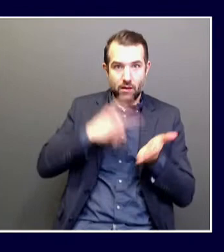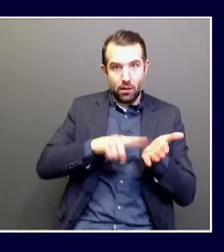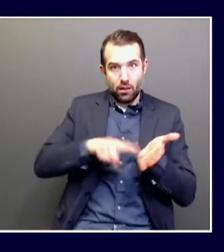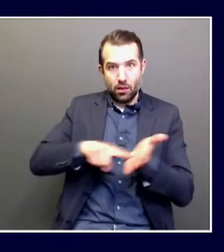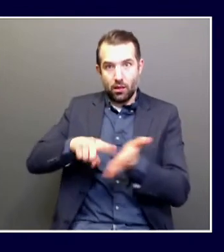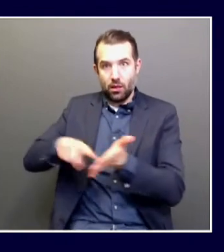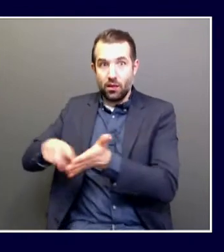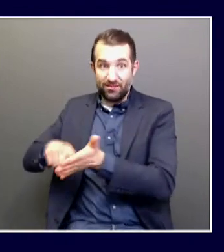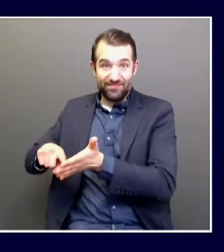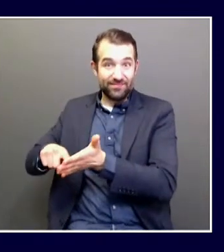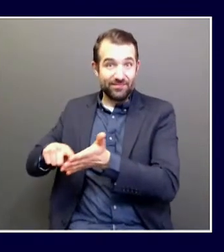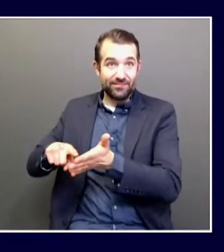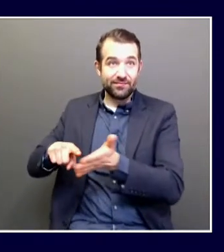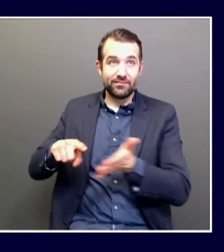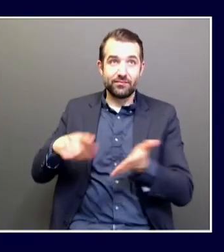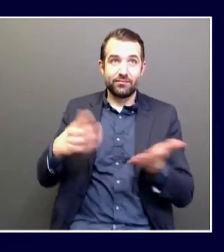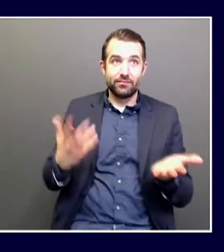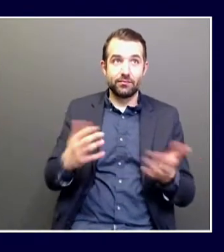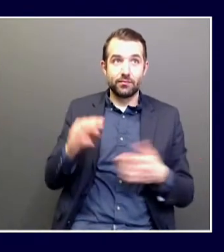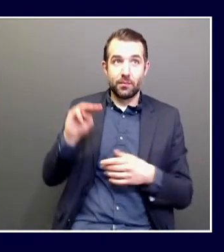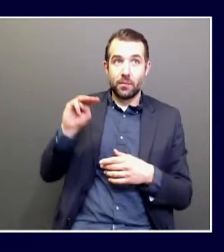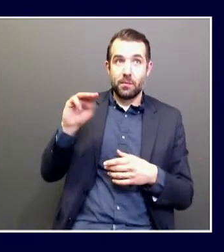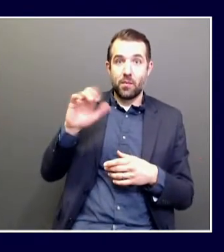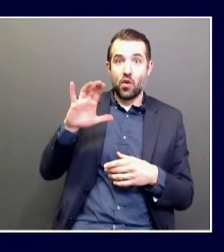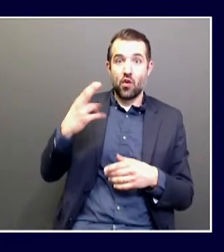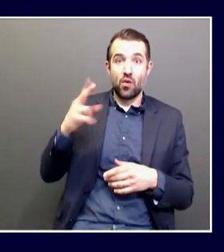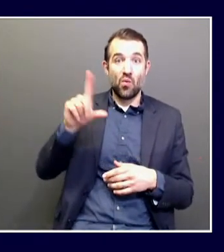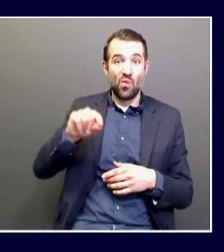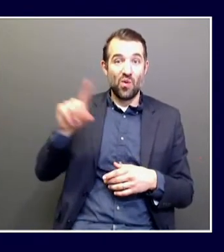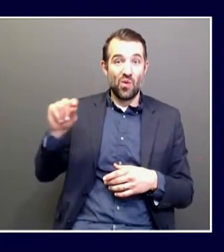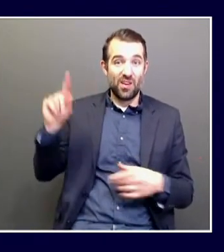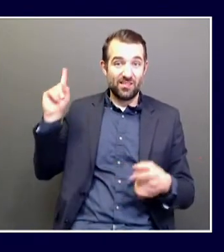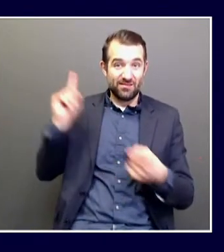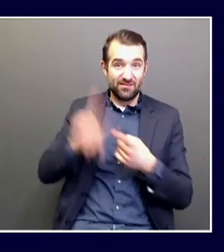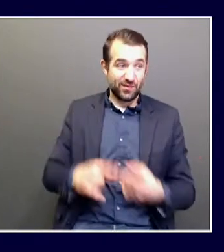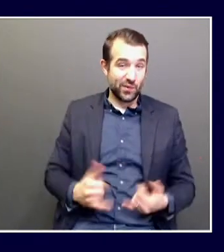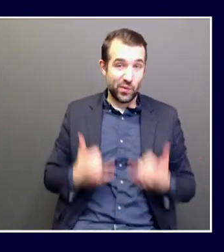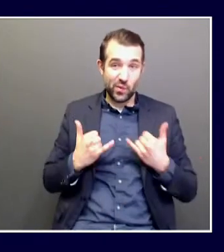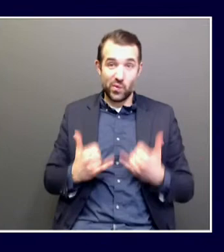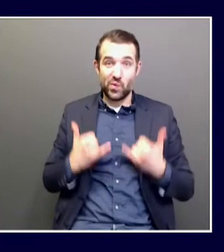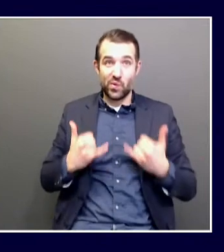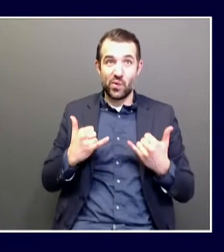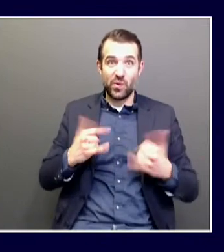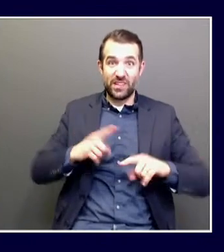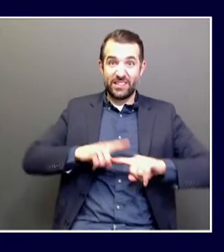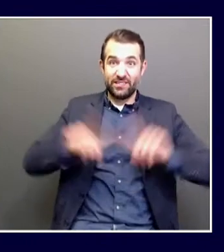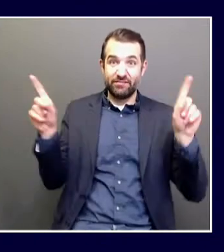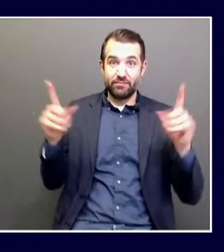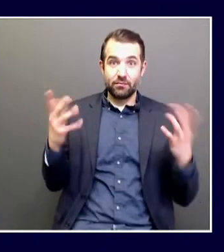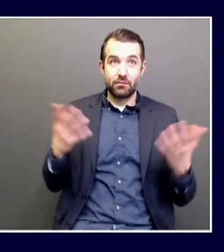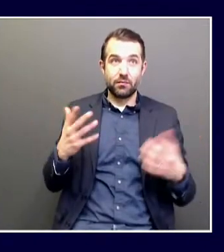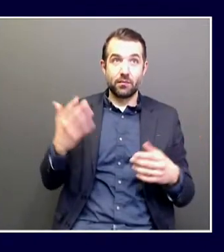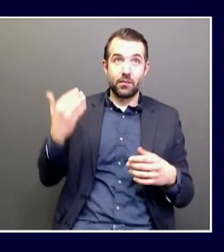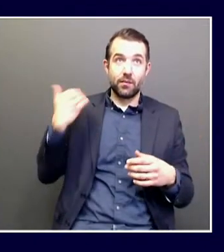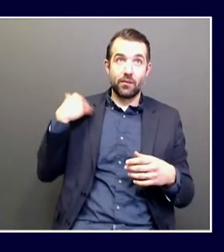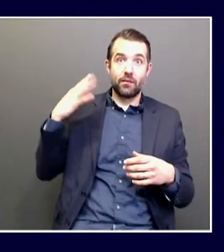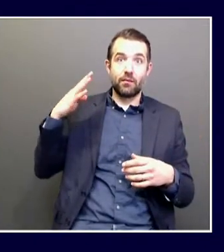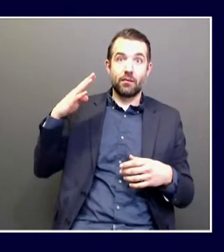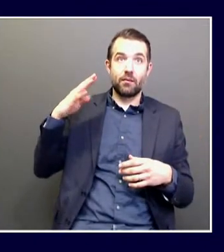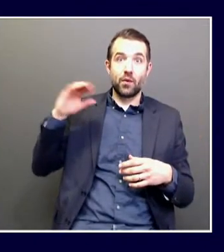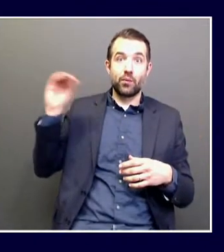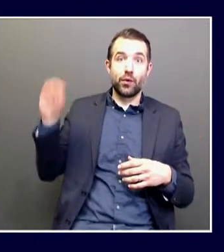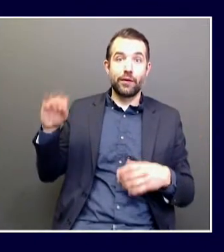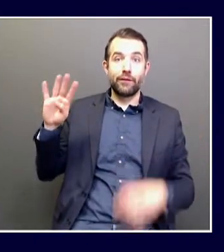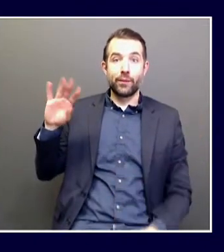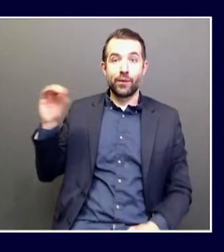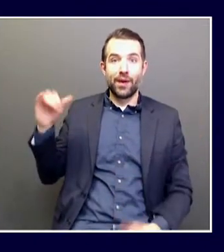2020 and today that saying, well, the positivity rate was 4% in March of 2020, it's 18% now, boy, aren't things a